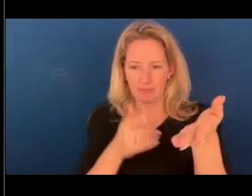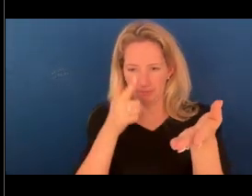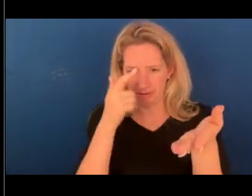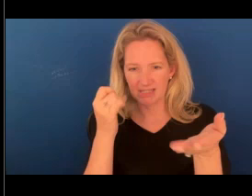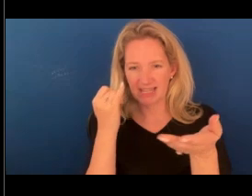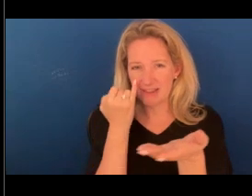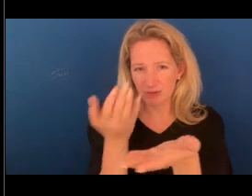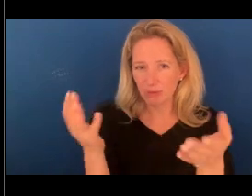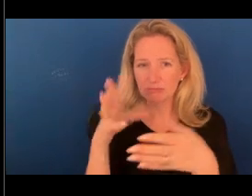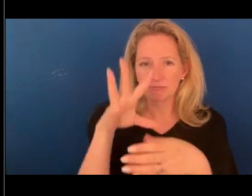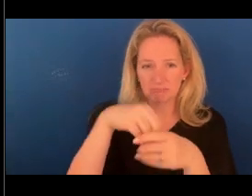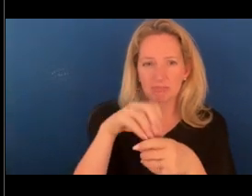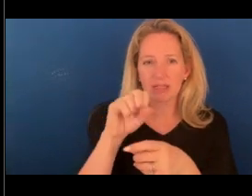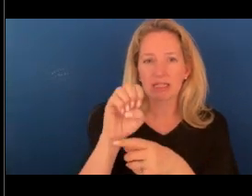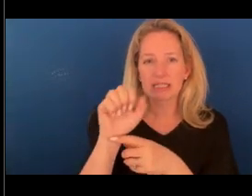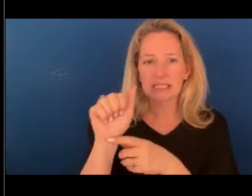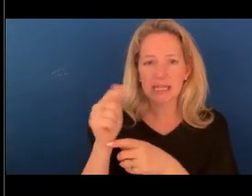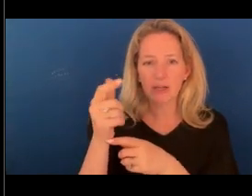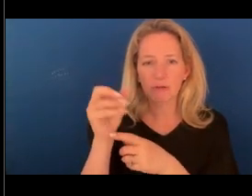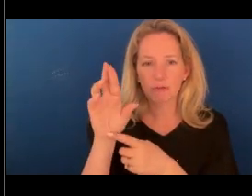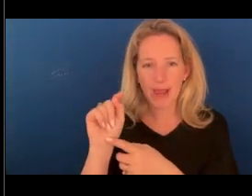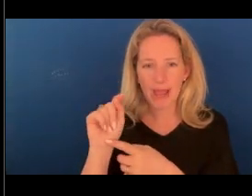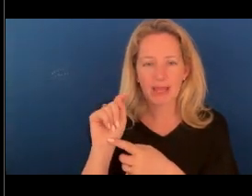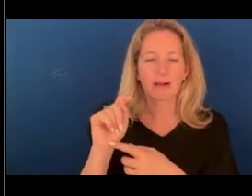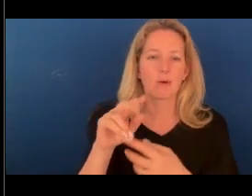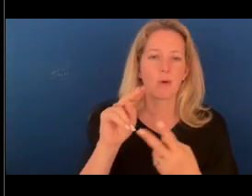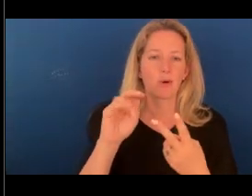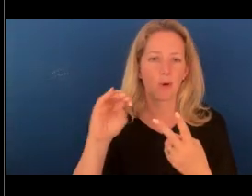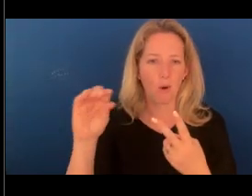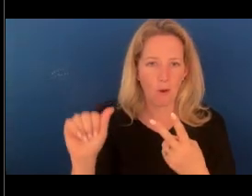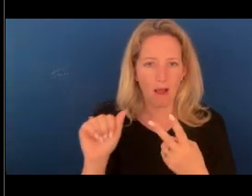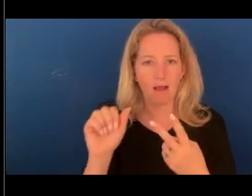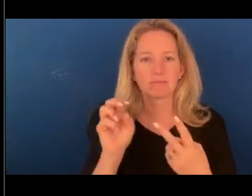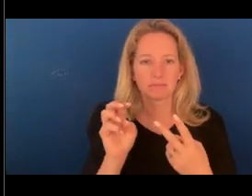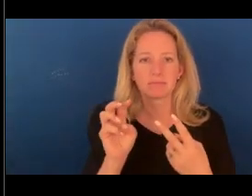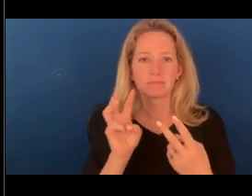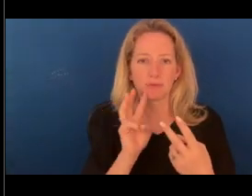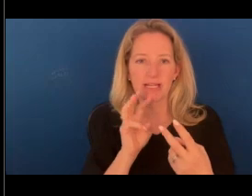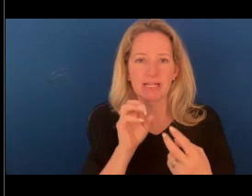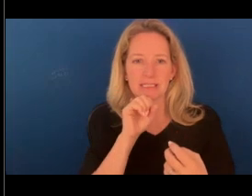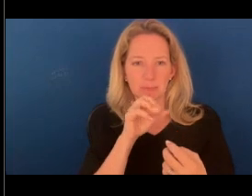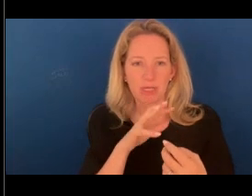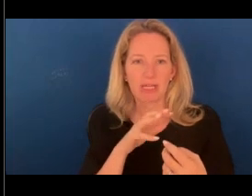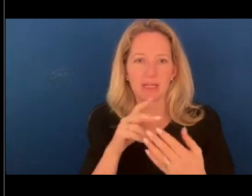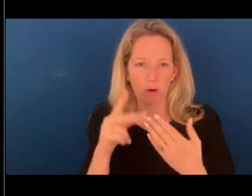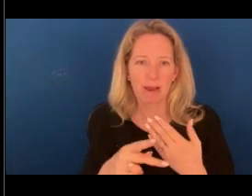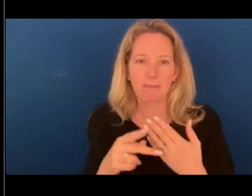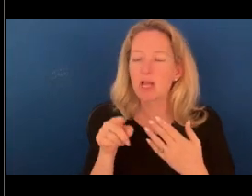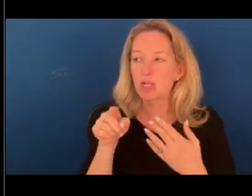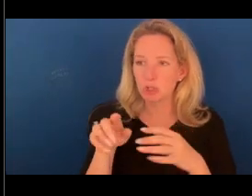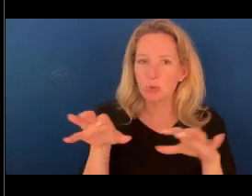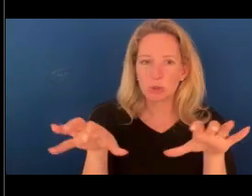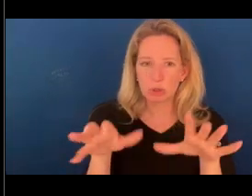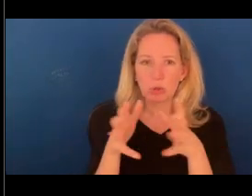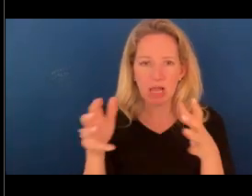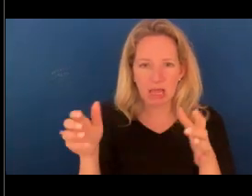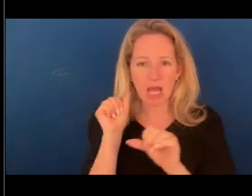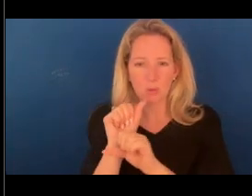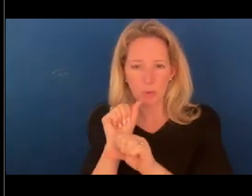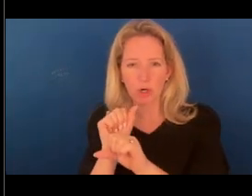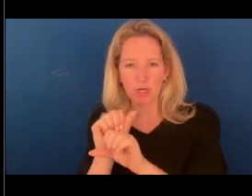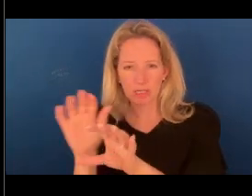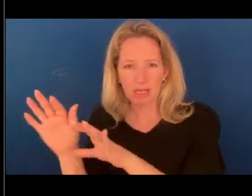the Sea Grant program or the NOAA Marine Debris program, you do a lot of behind the scenes work, and I guess I wanted to connect